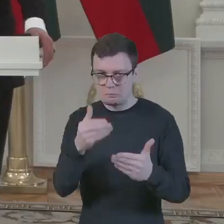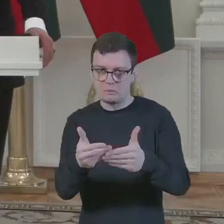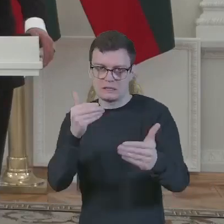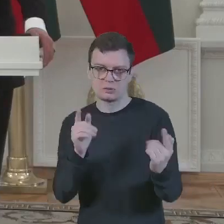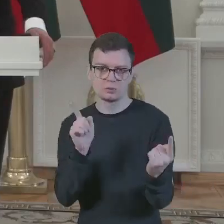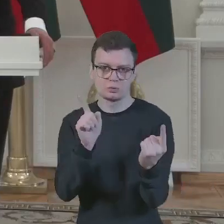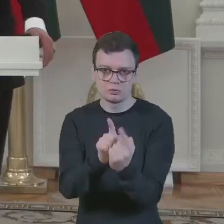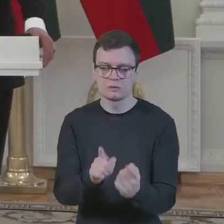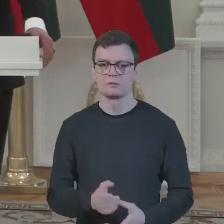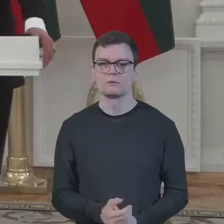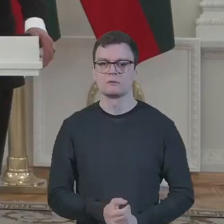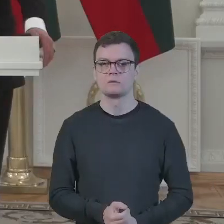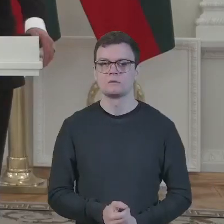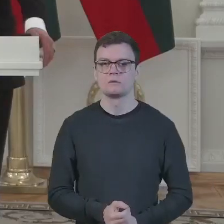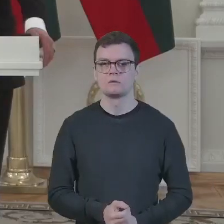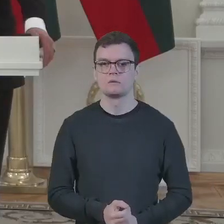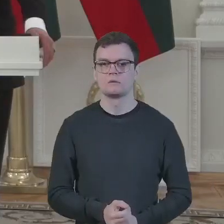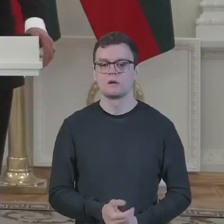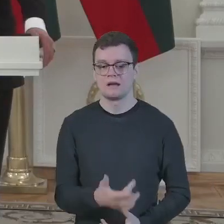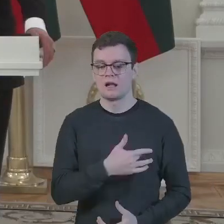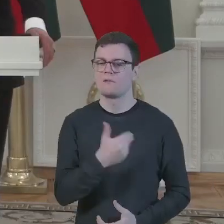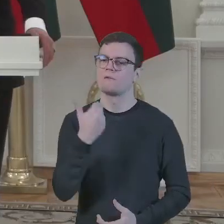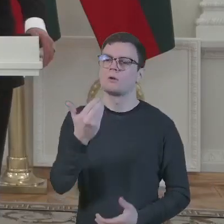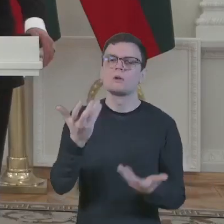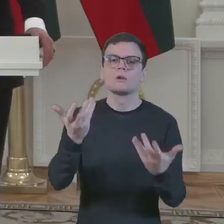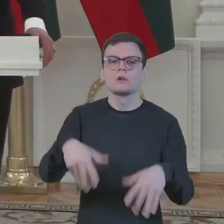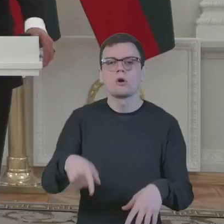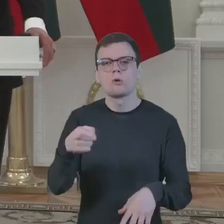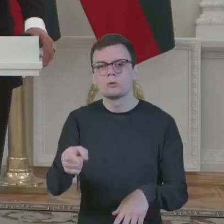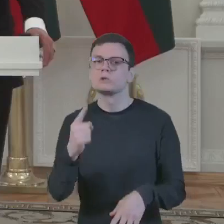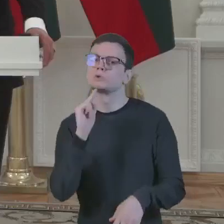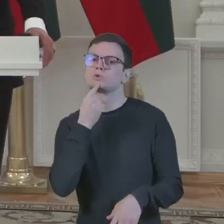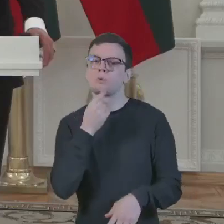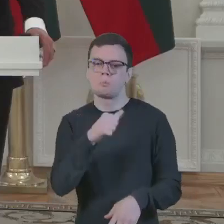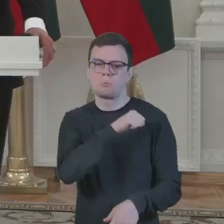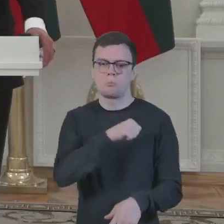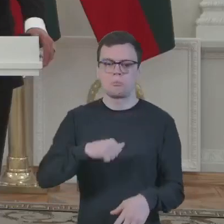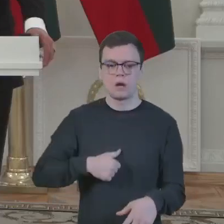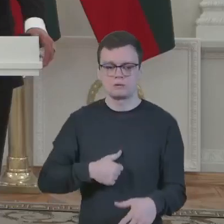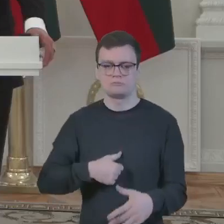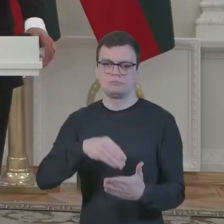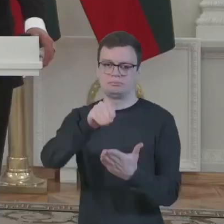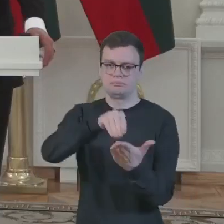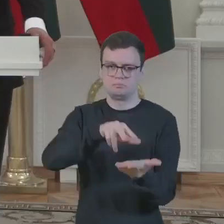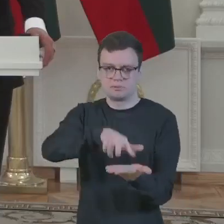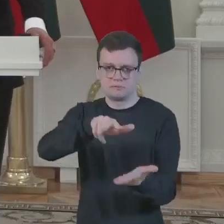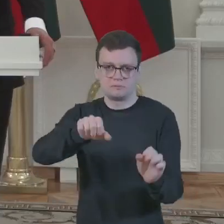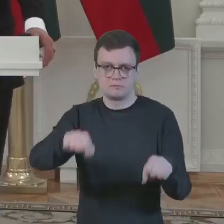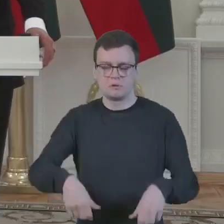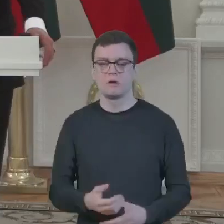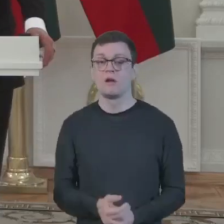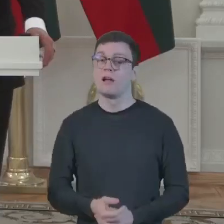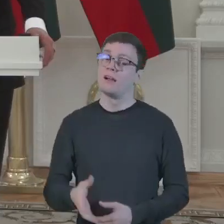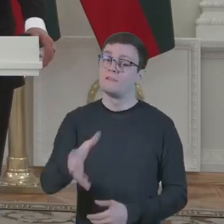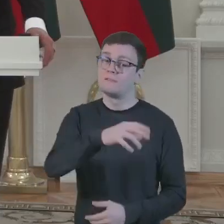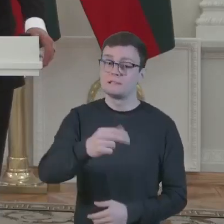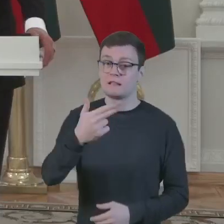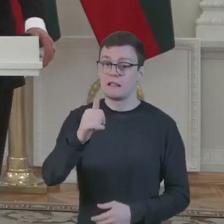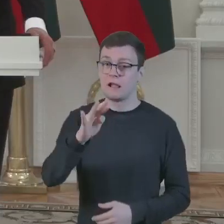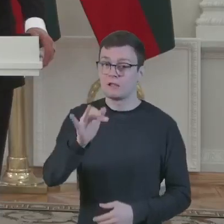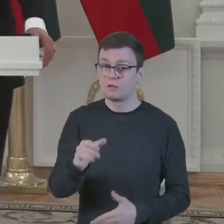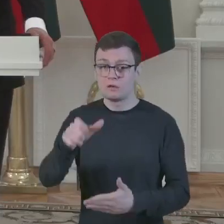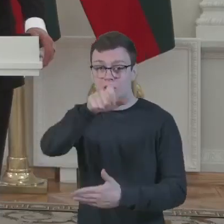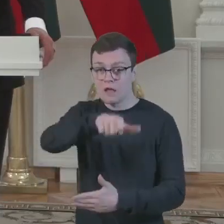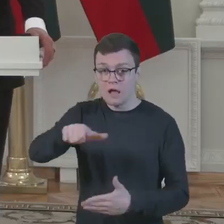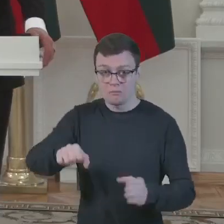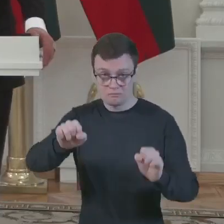confirm that all formalities could be done before the NATO summit? And now, are you sure that all NATO